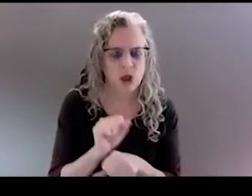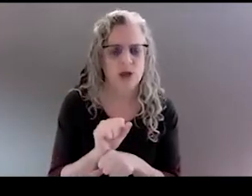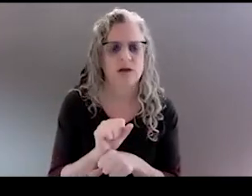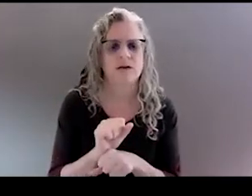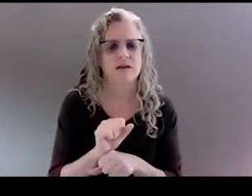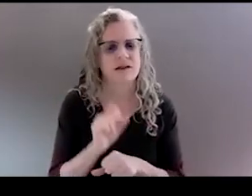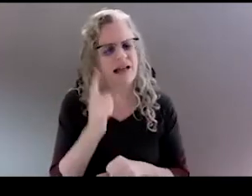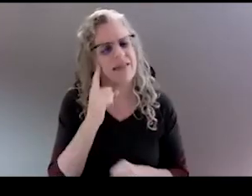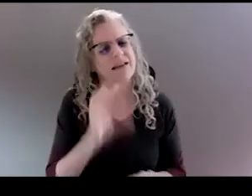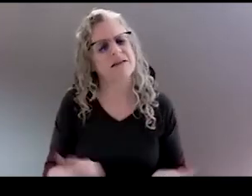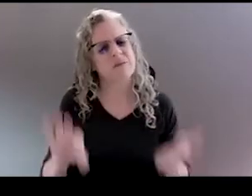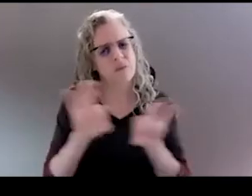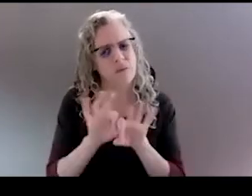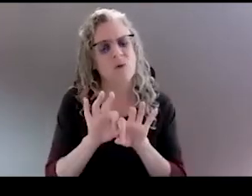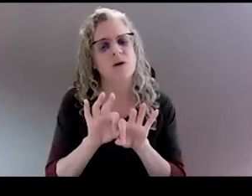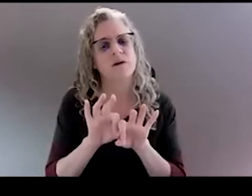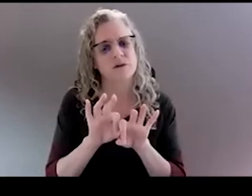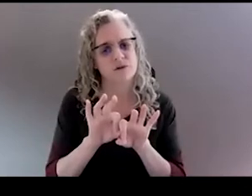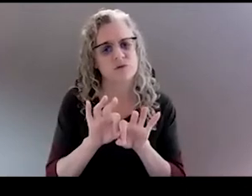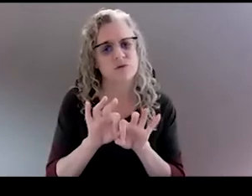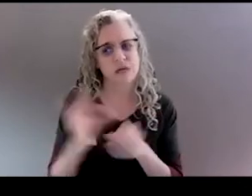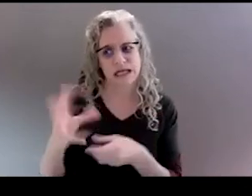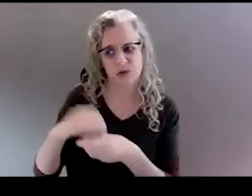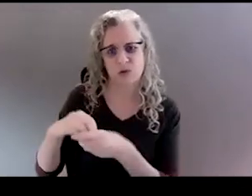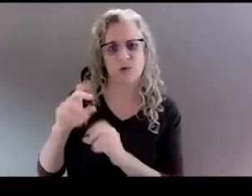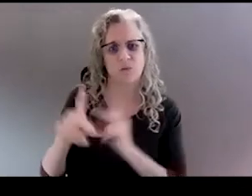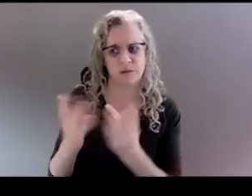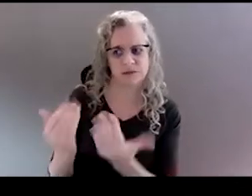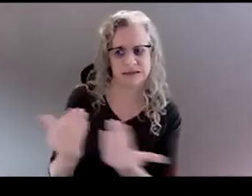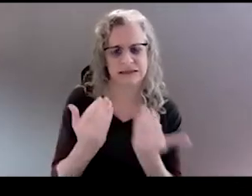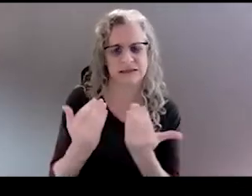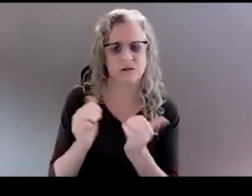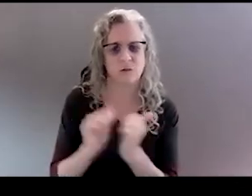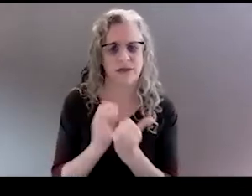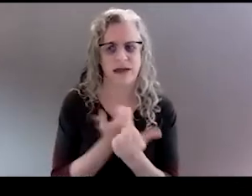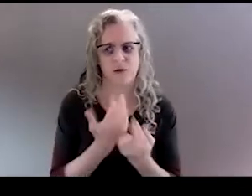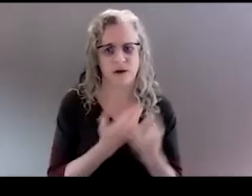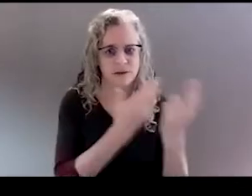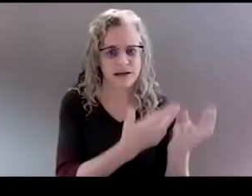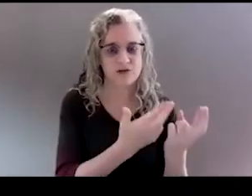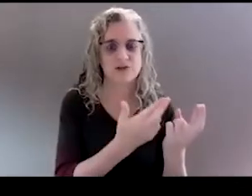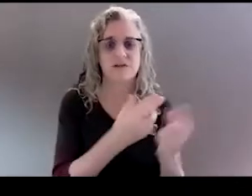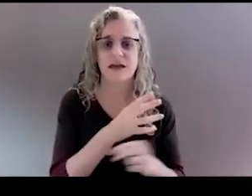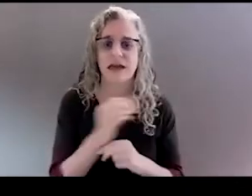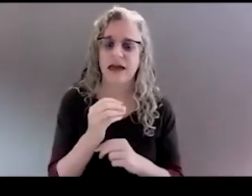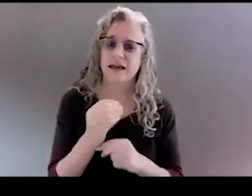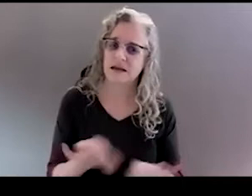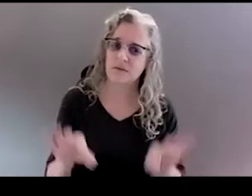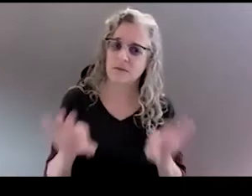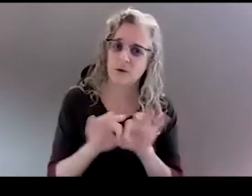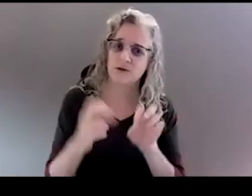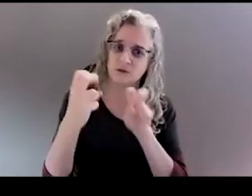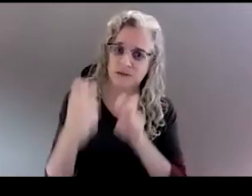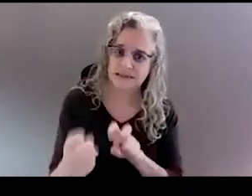have people at the table right now making recommendations, but I think it's important to really have a conversation about the table that we're in.